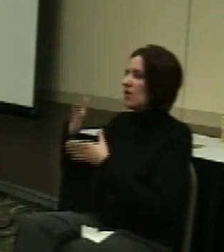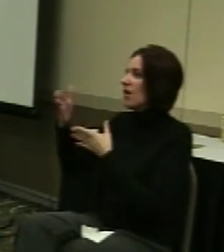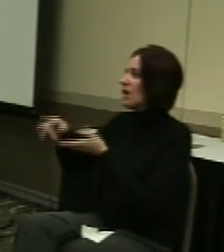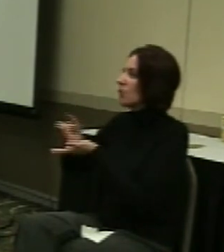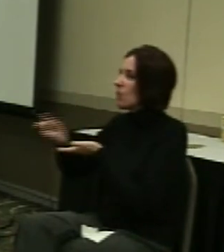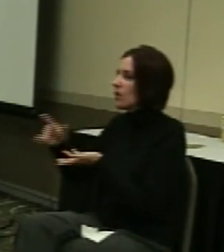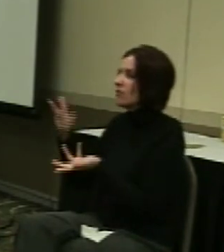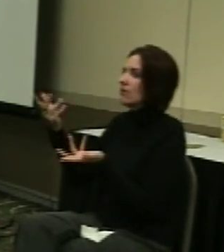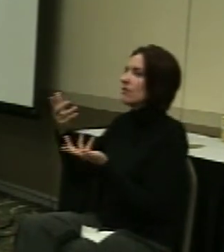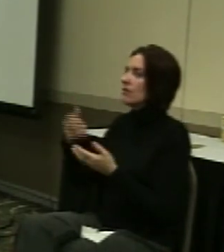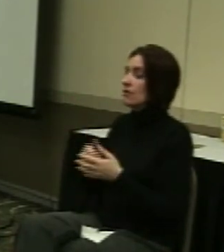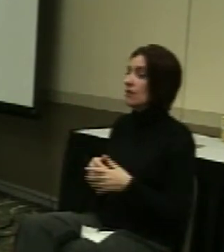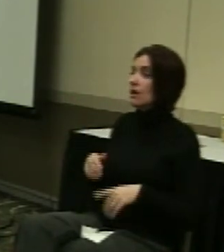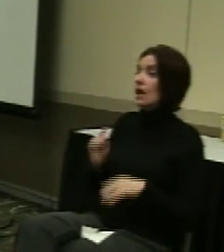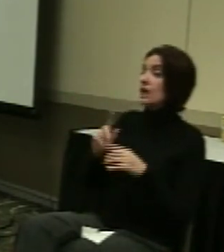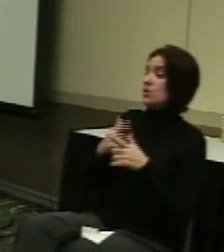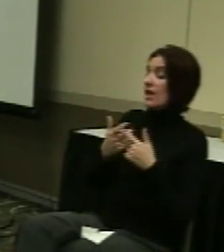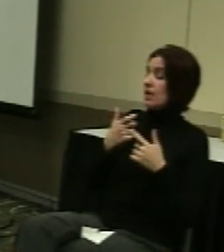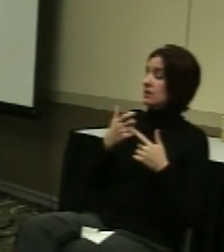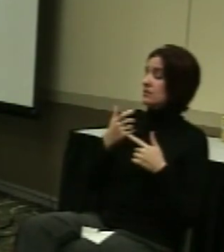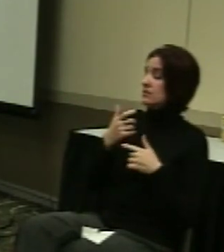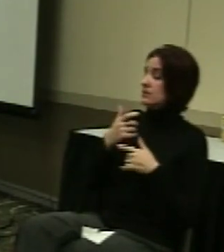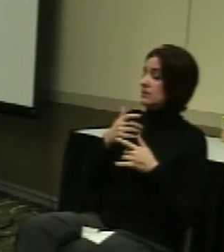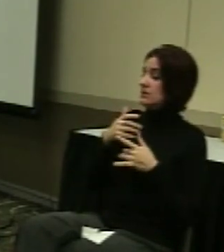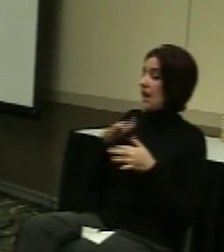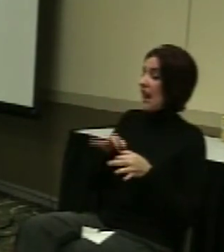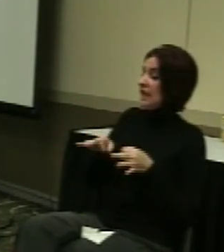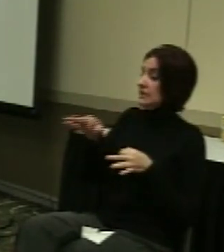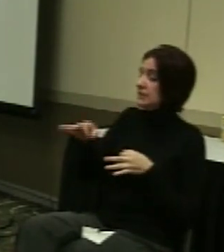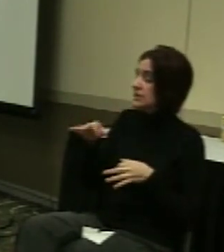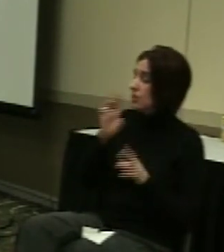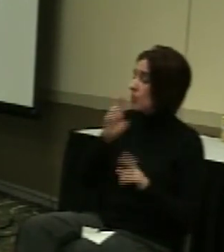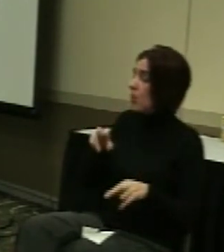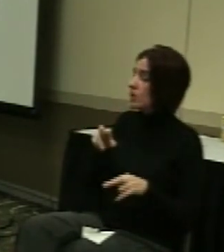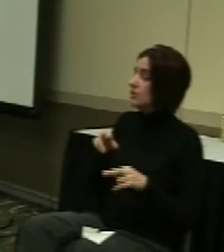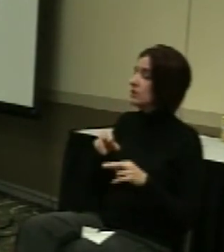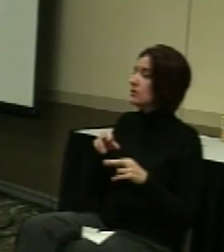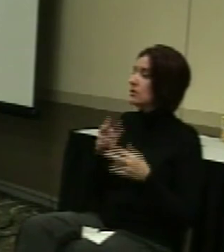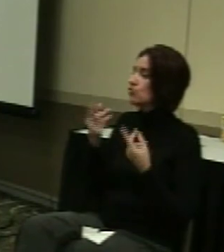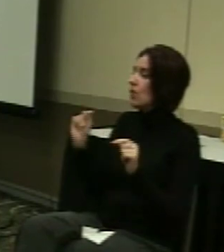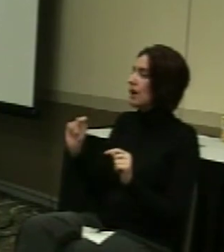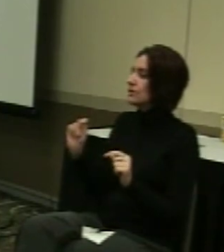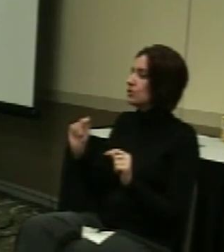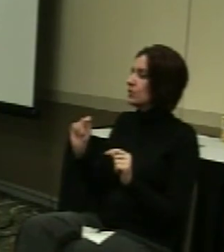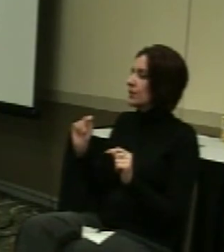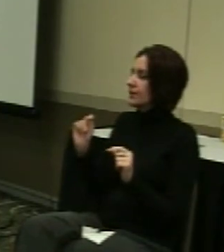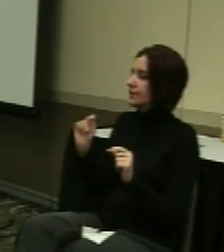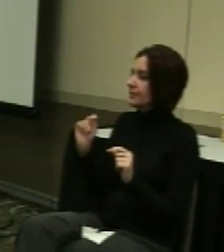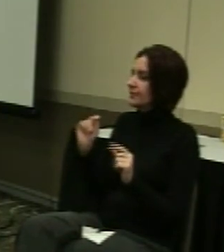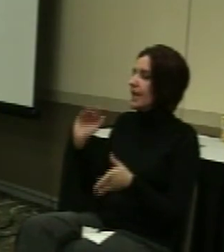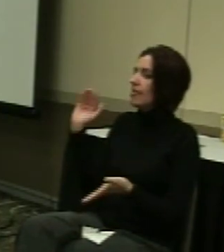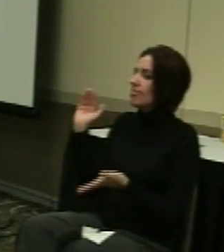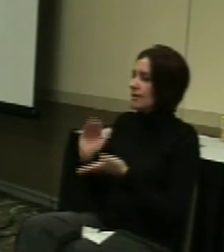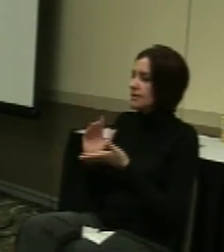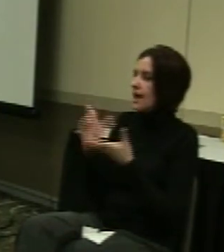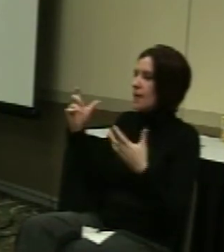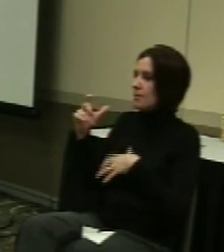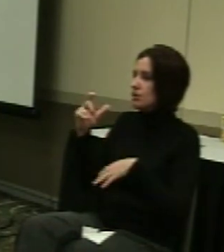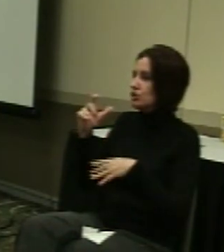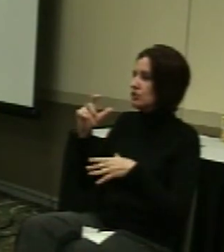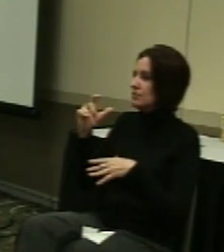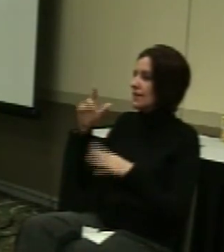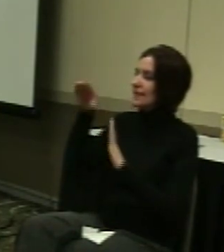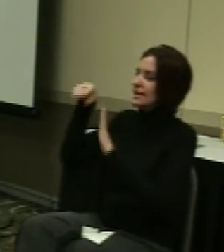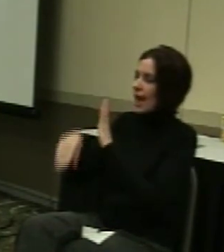something. But latency recording has to do with trying to lessen the amount of downtime and